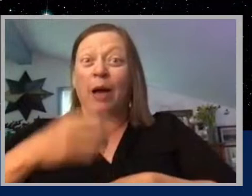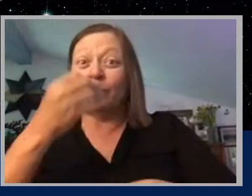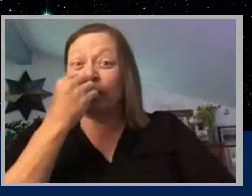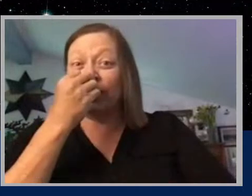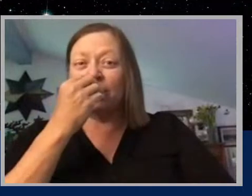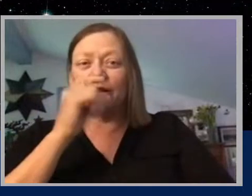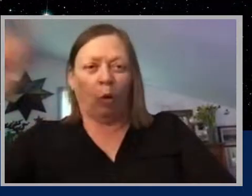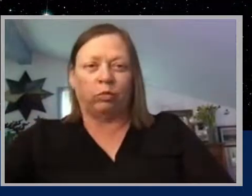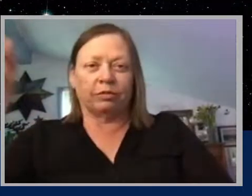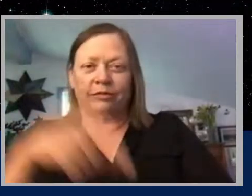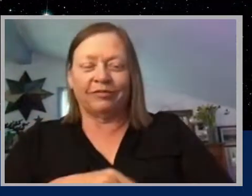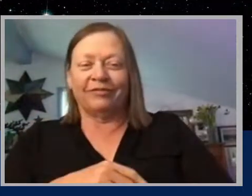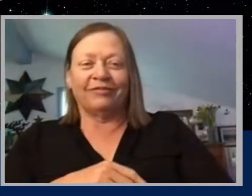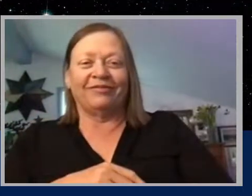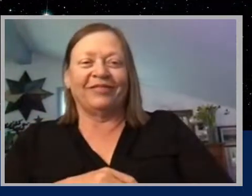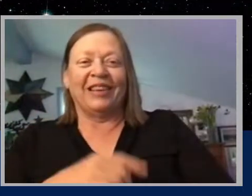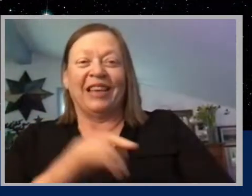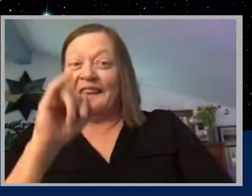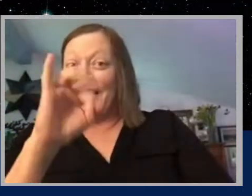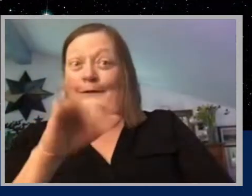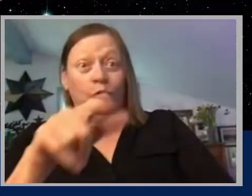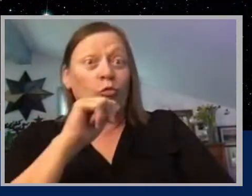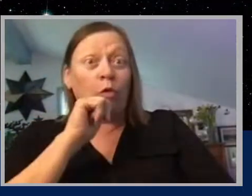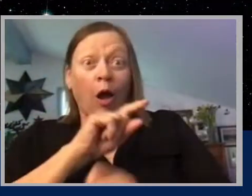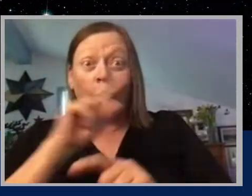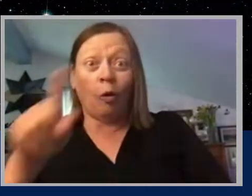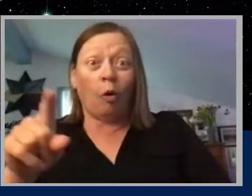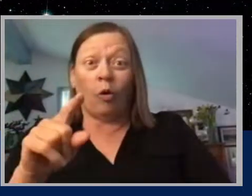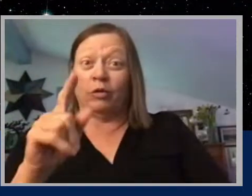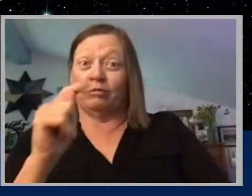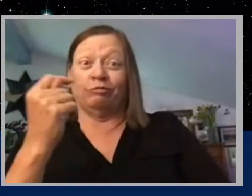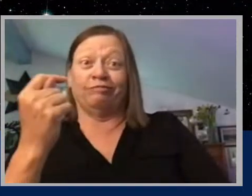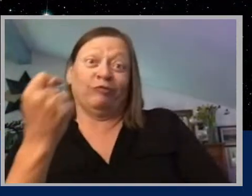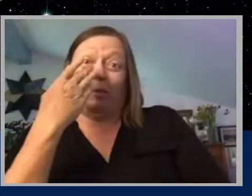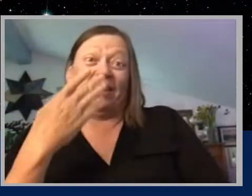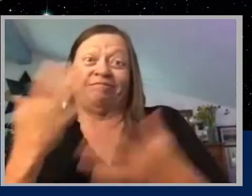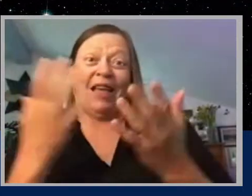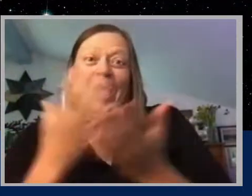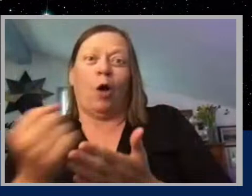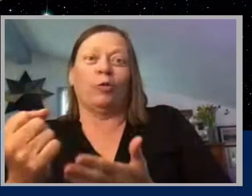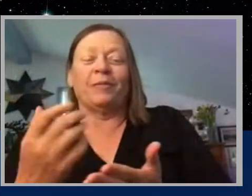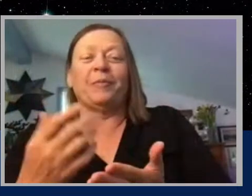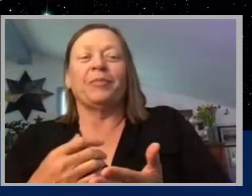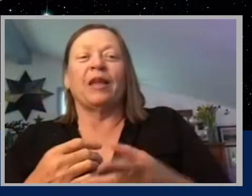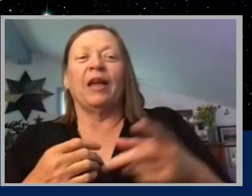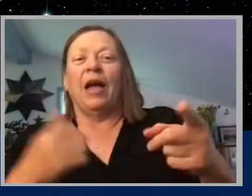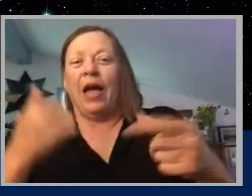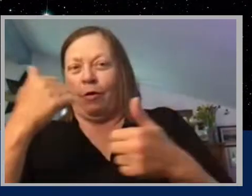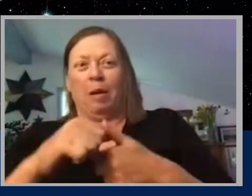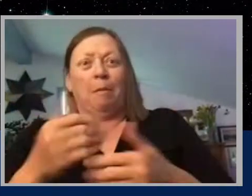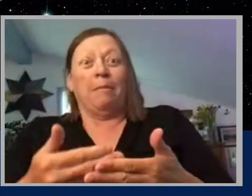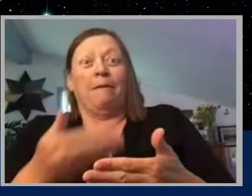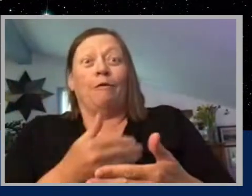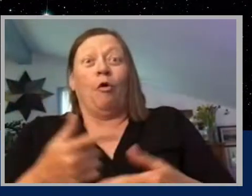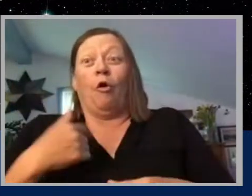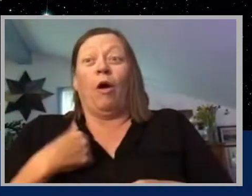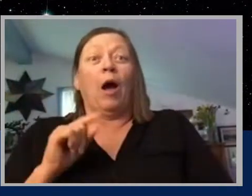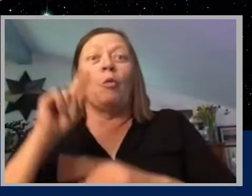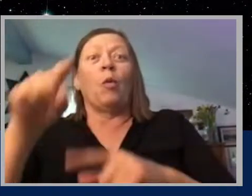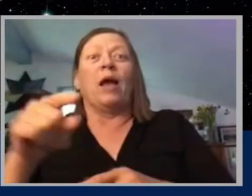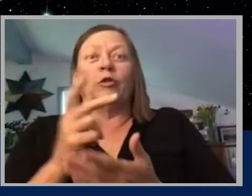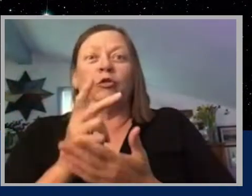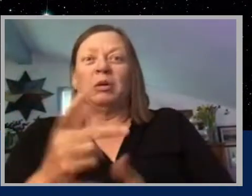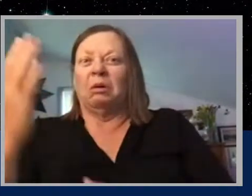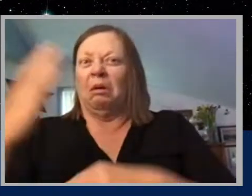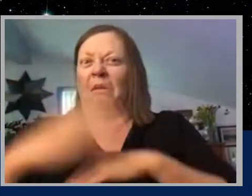out. You weren't getting any food. And I would say that everybody scared me before I went on the ship and said, the food's really